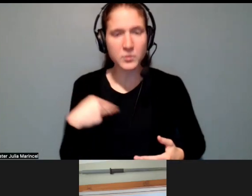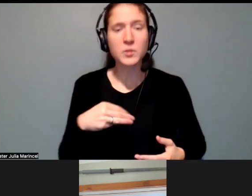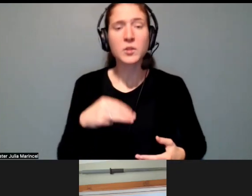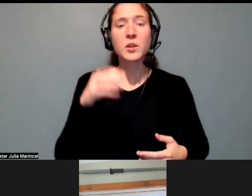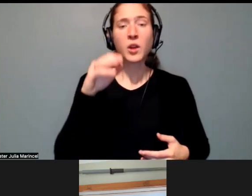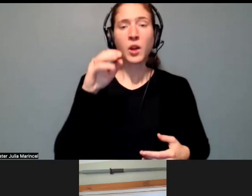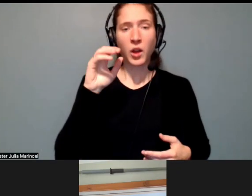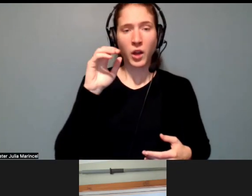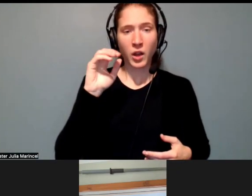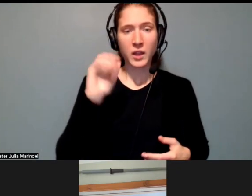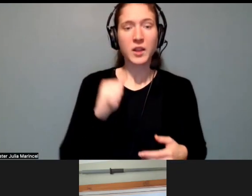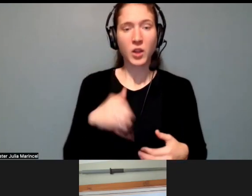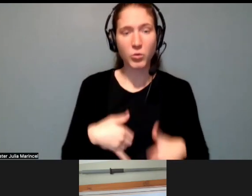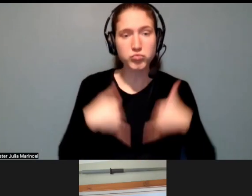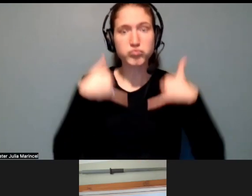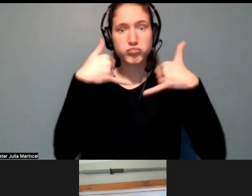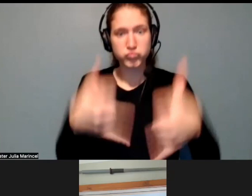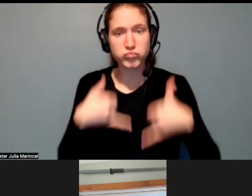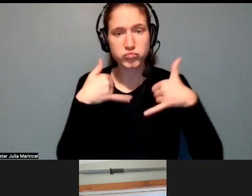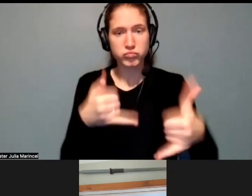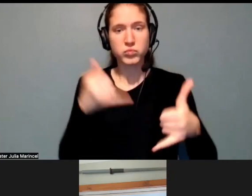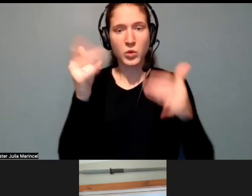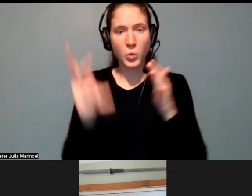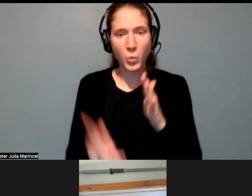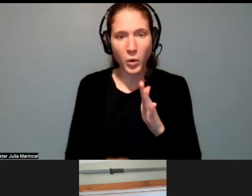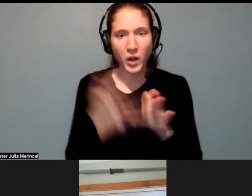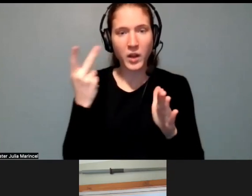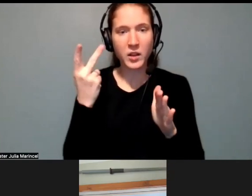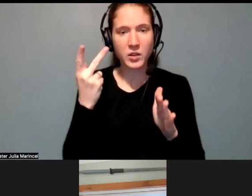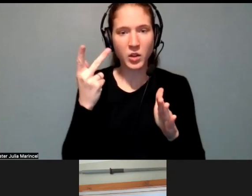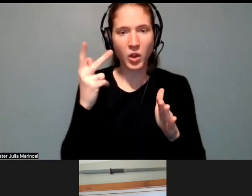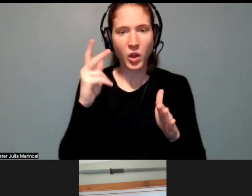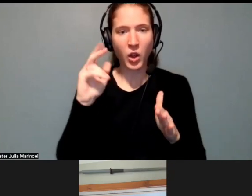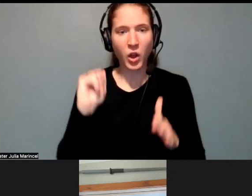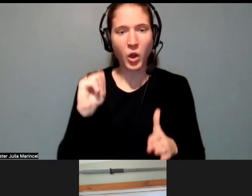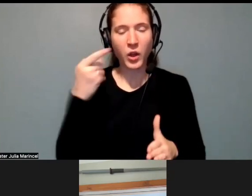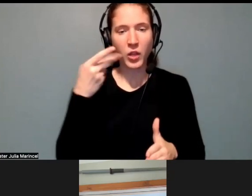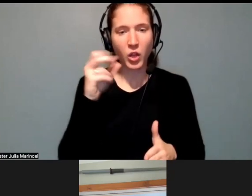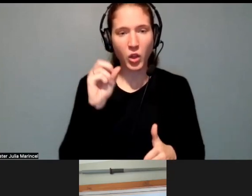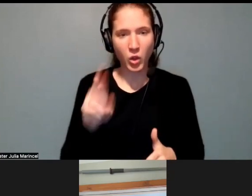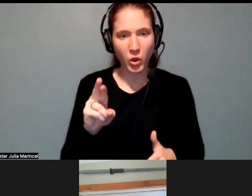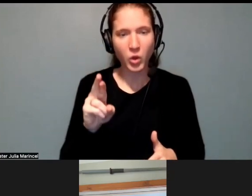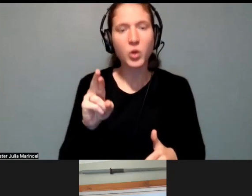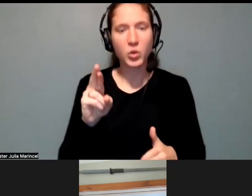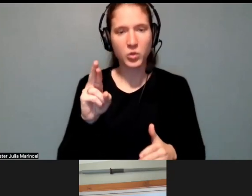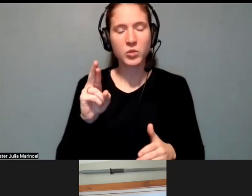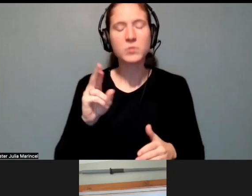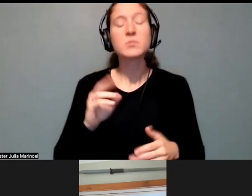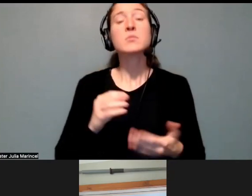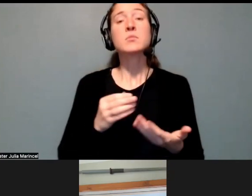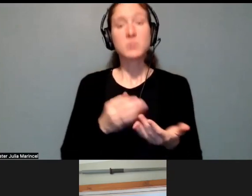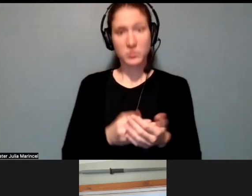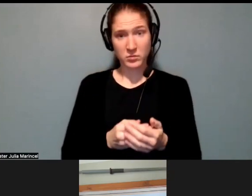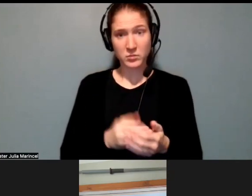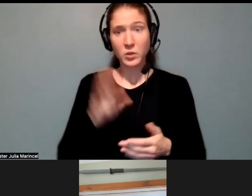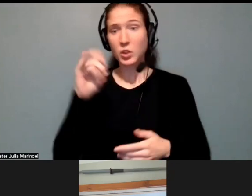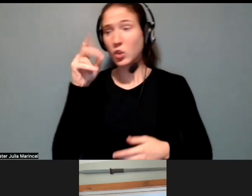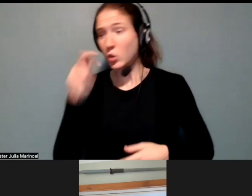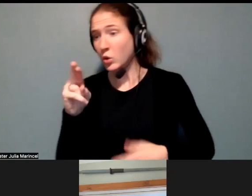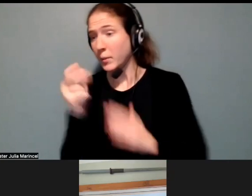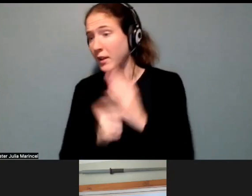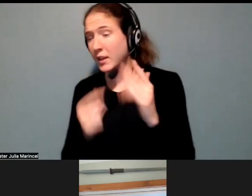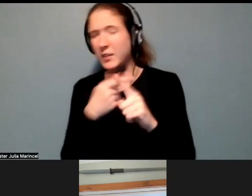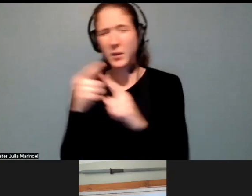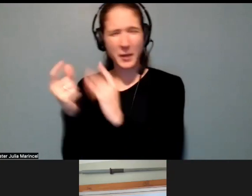American Art Award twice. He's been featured in Yankee Magazine, Art Connoisseur Magazine, and other